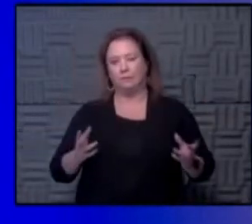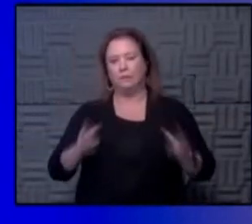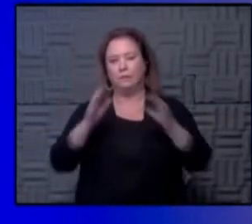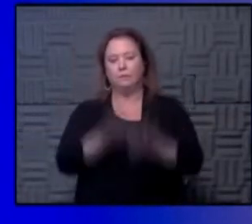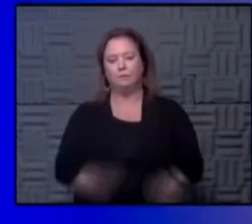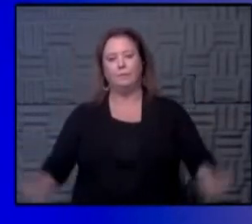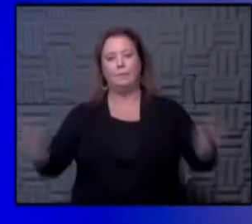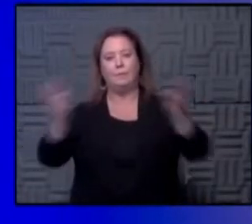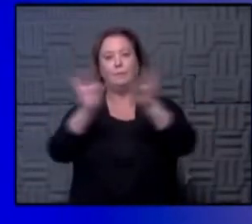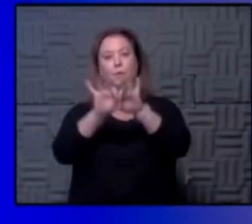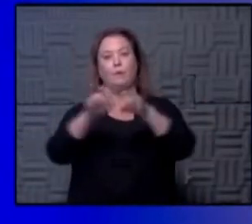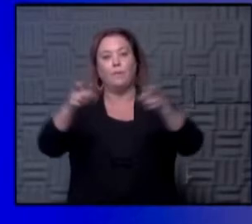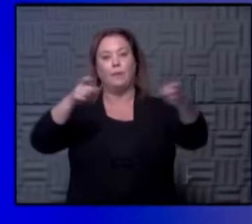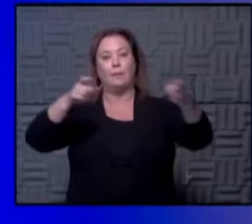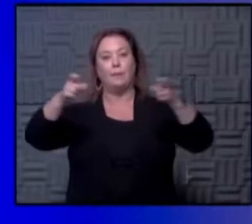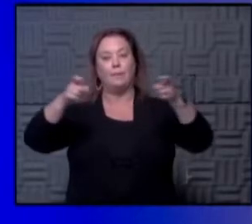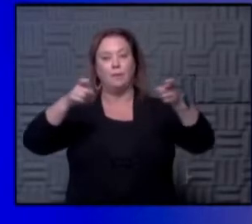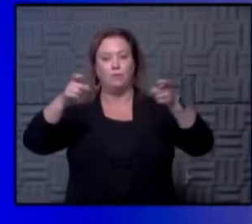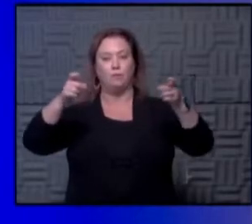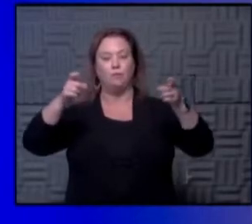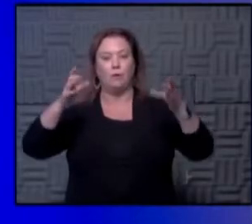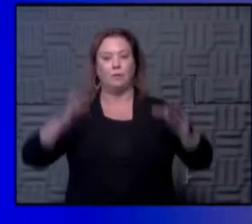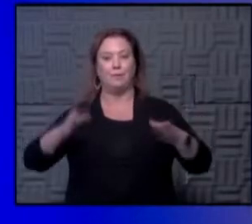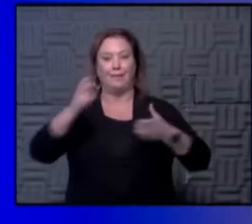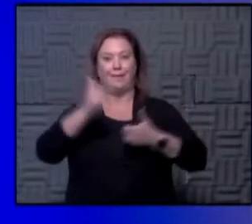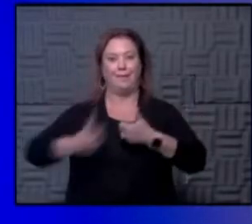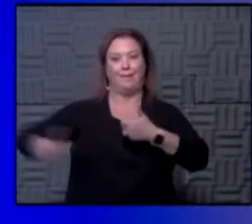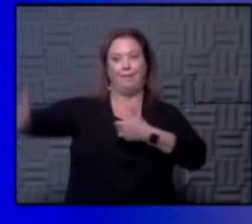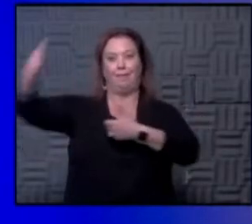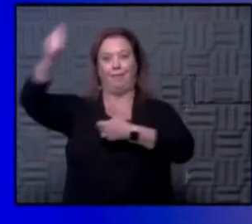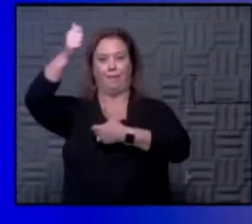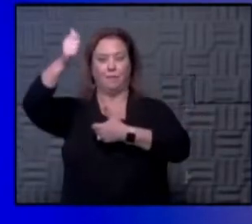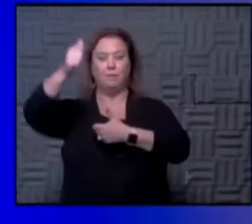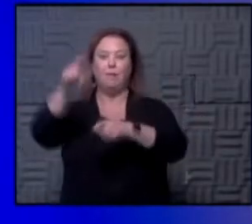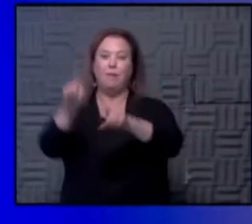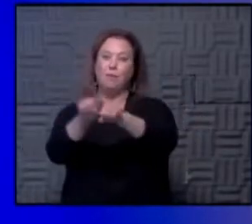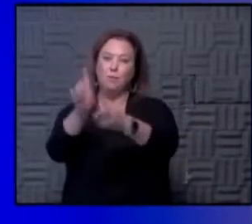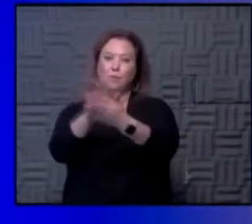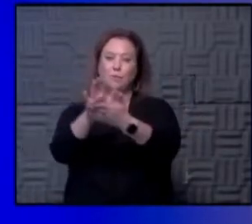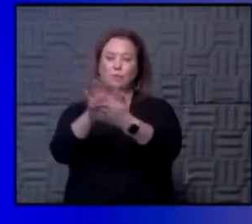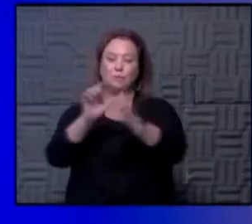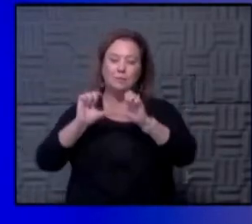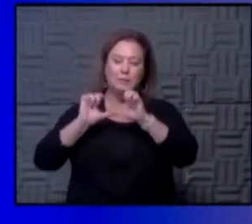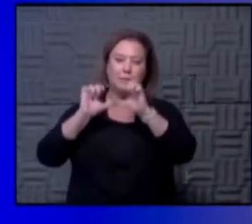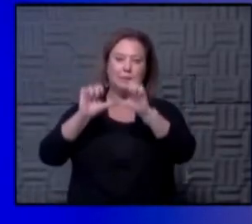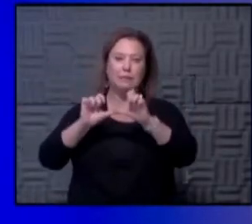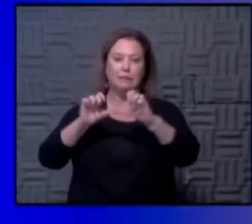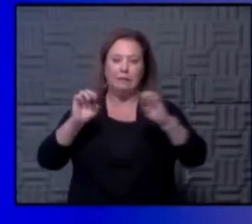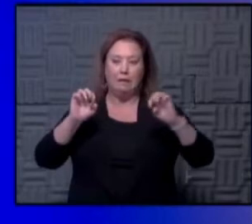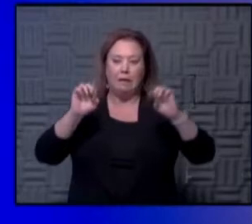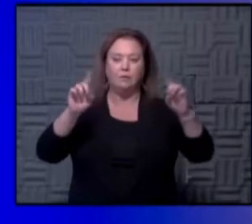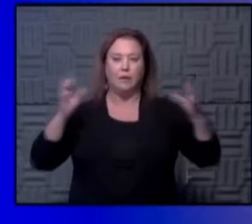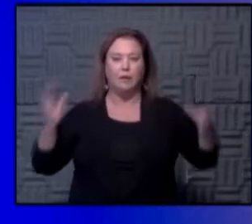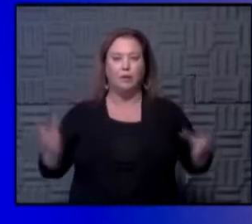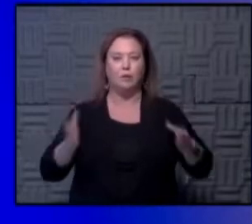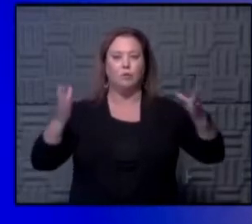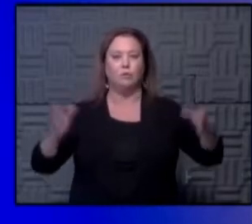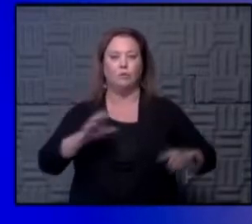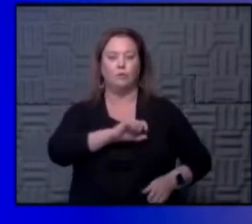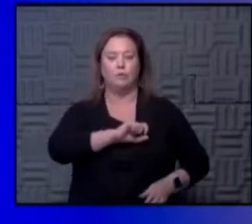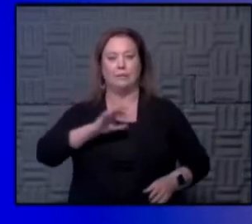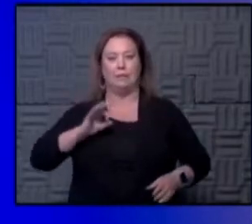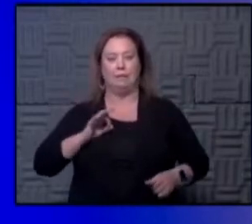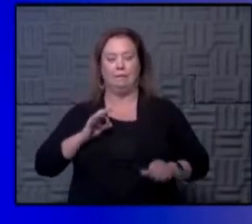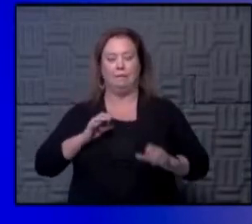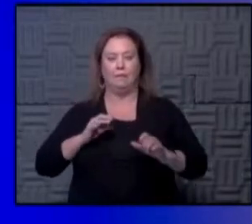very important for those administrators at the highest levels, but also in the schools themselves, to continue to re-educate and encourage their staff